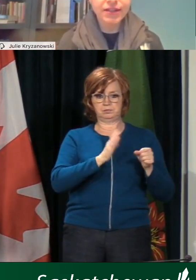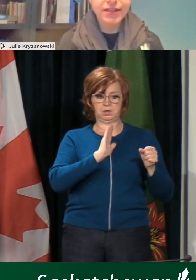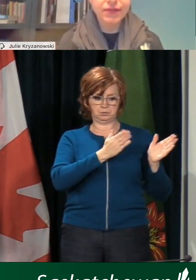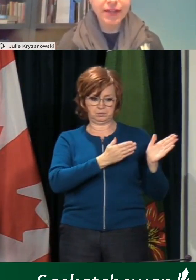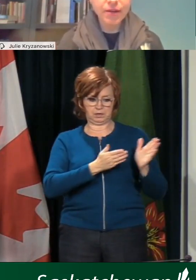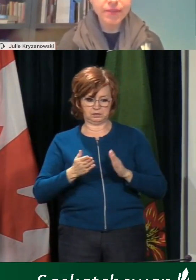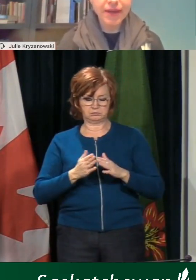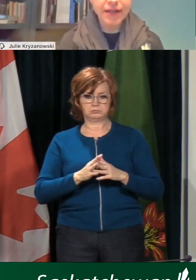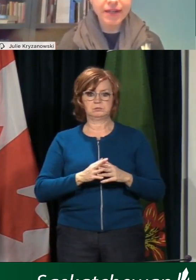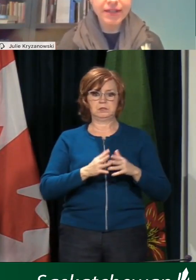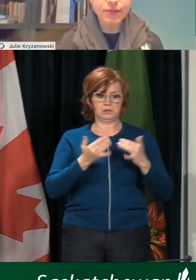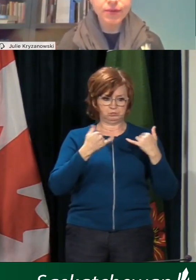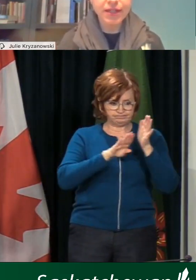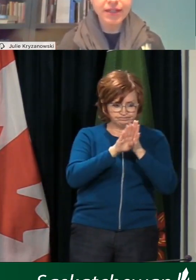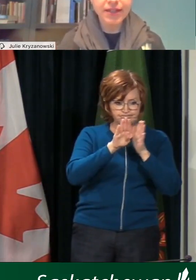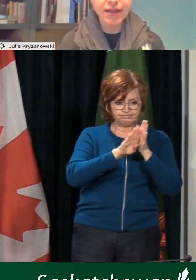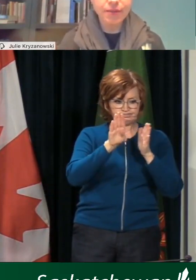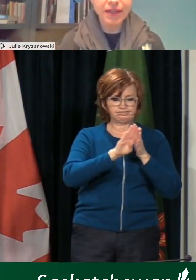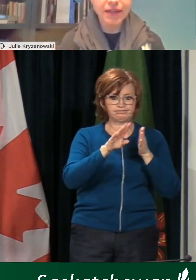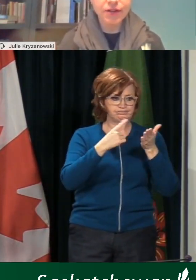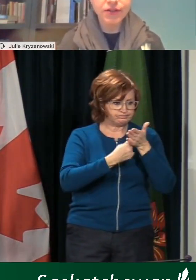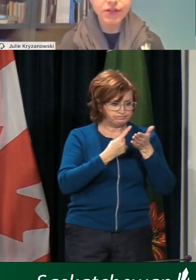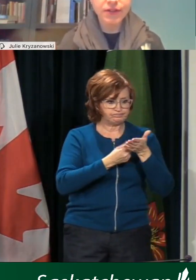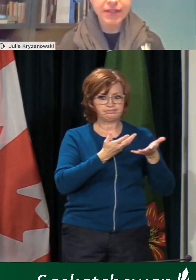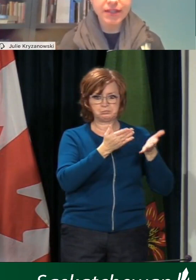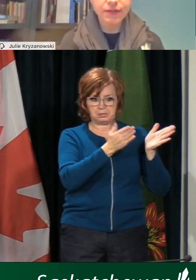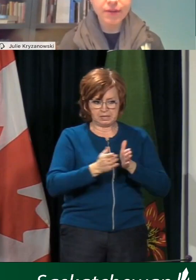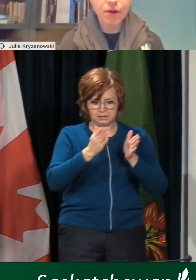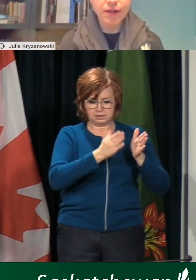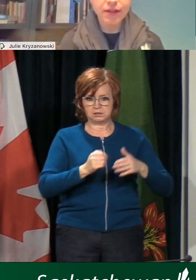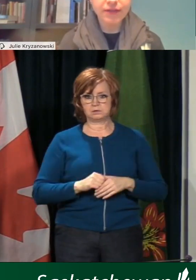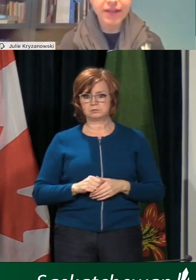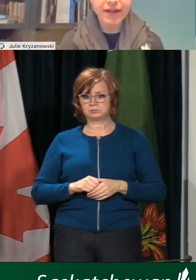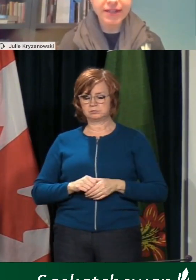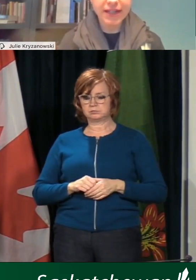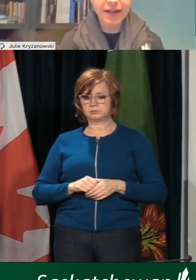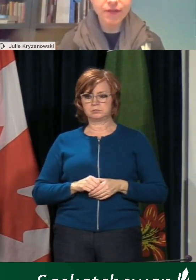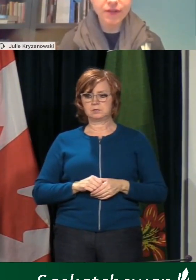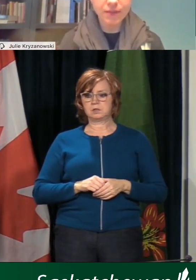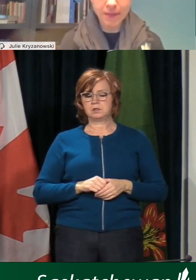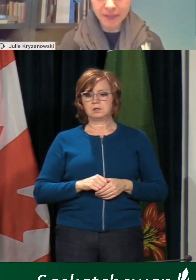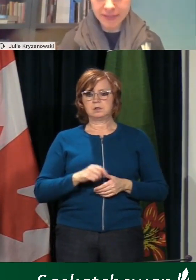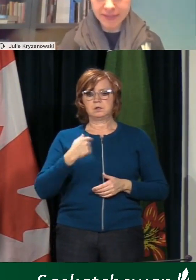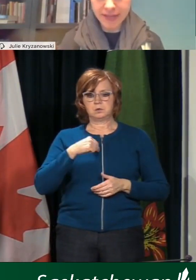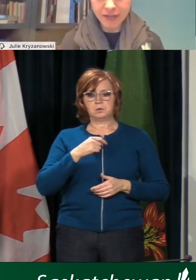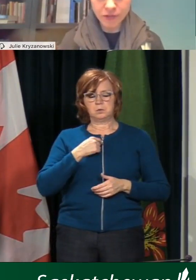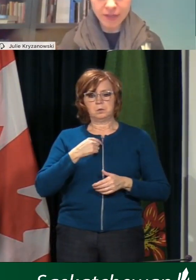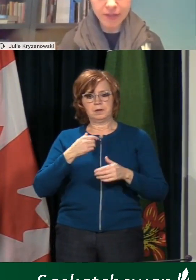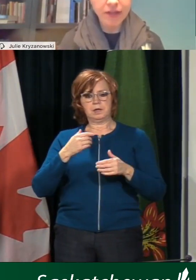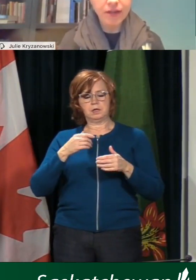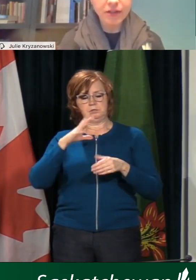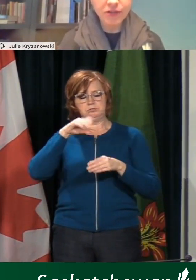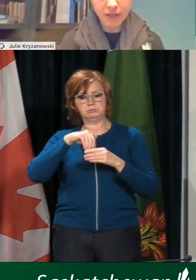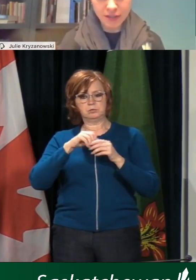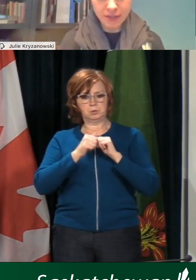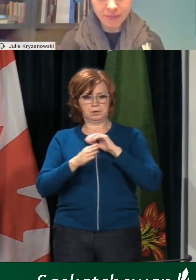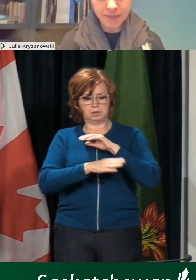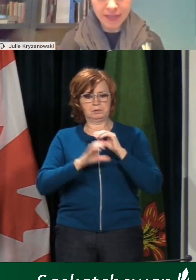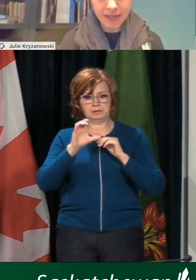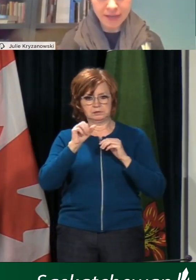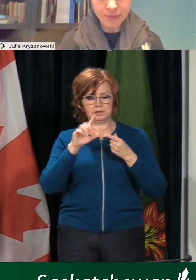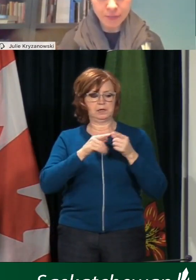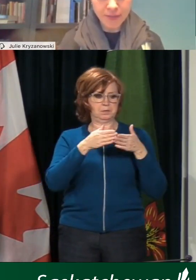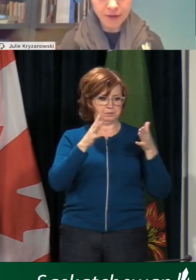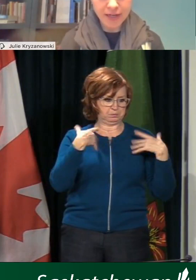to develop, and it is rooted within our service delivery model of connected care for the people of Saskatchewan, which includes public